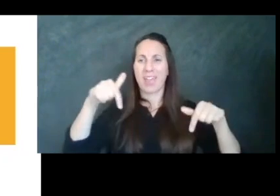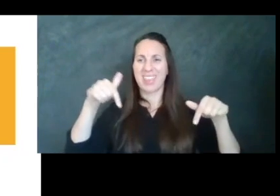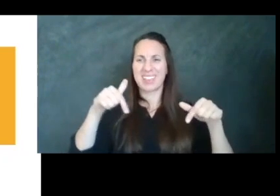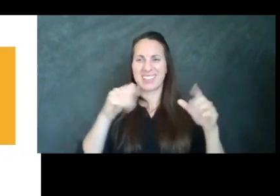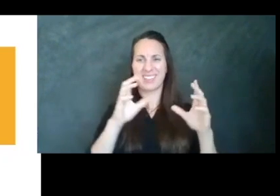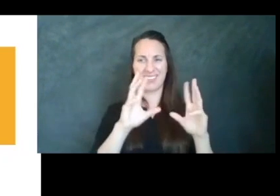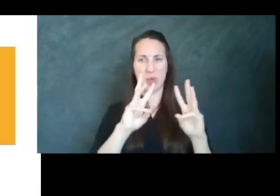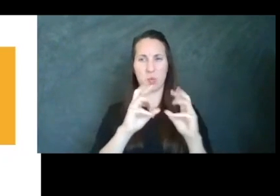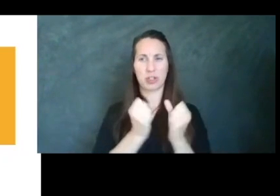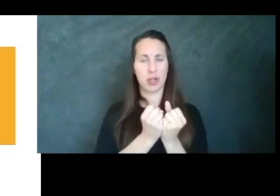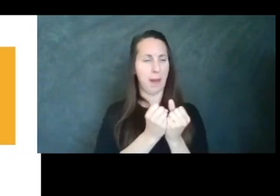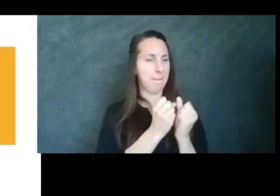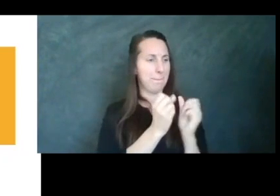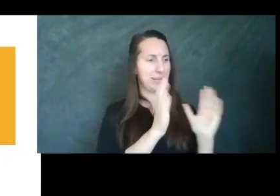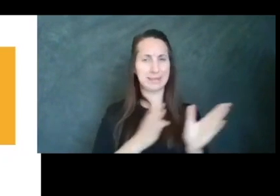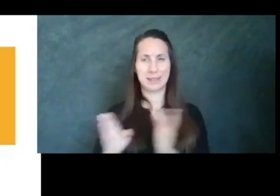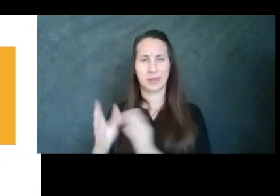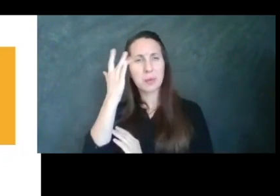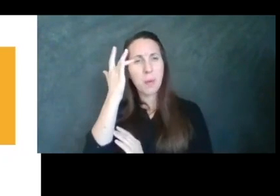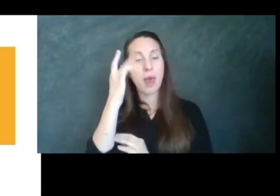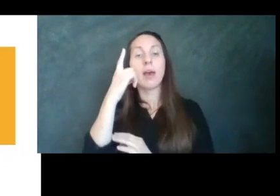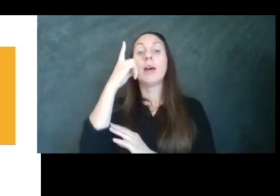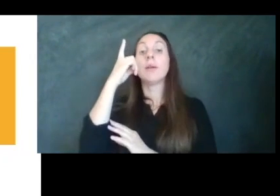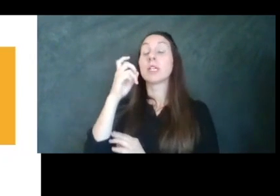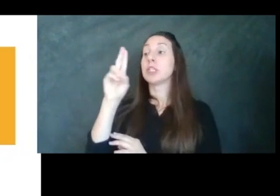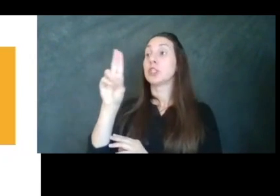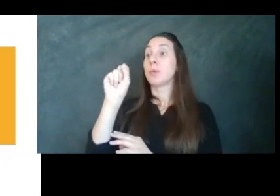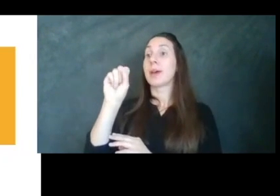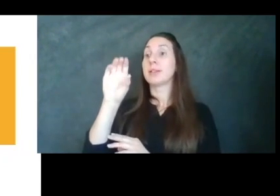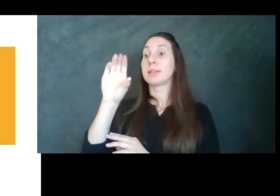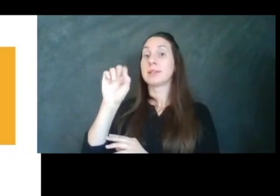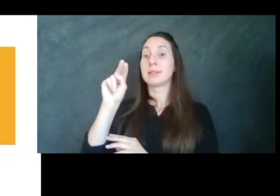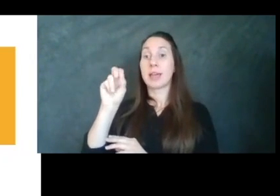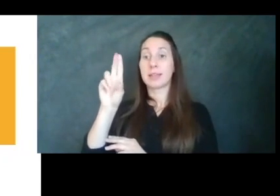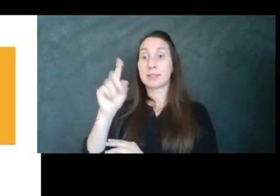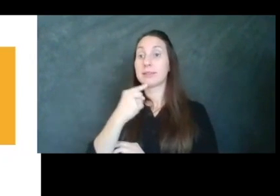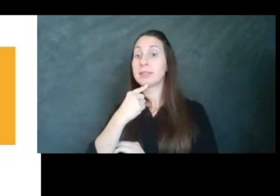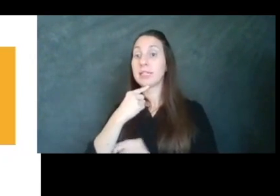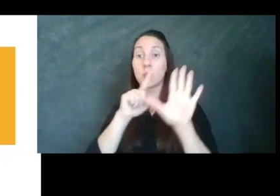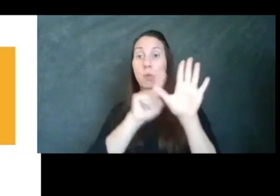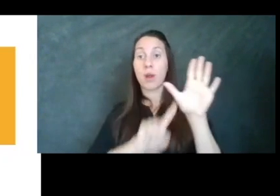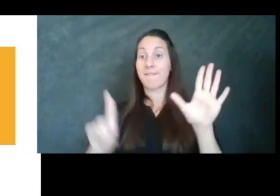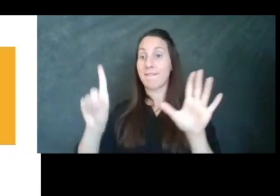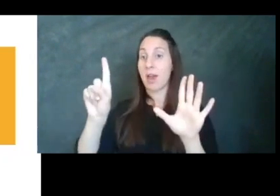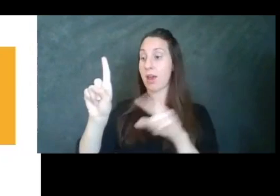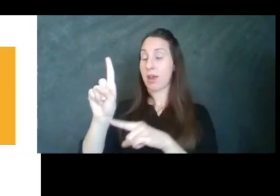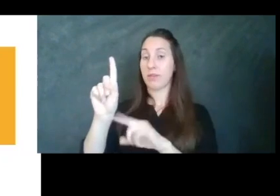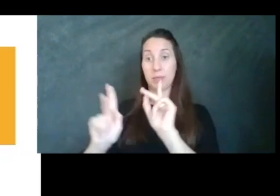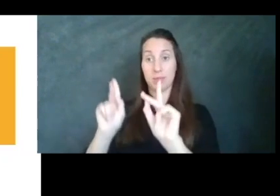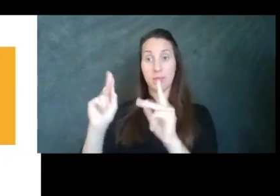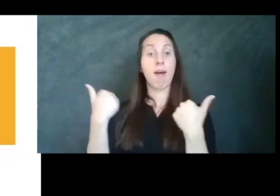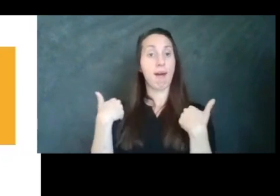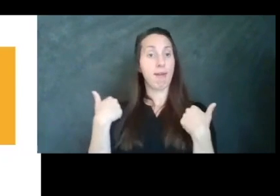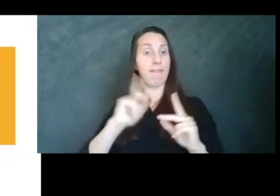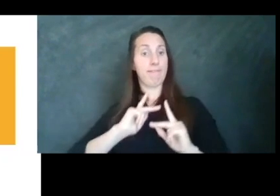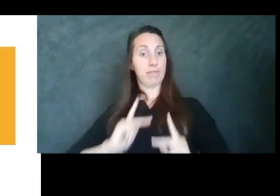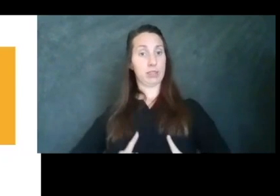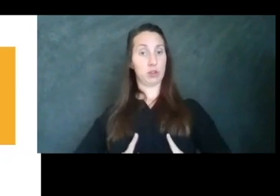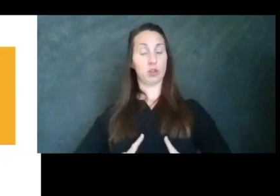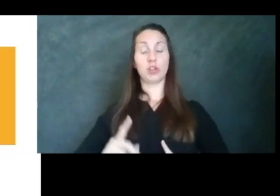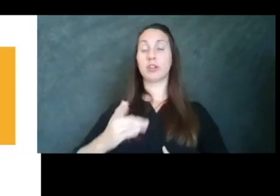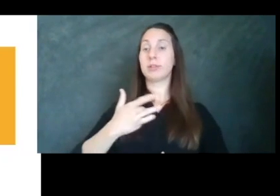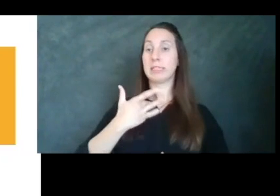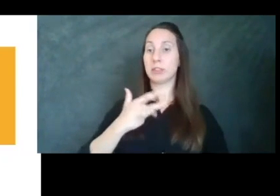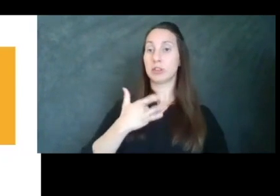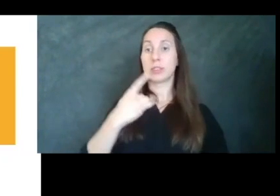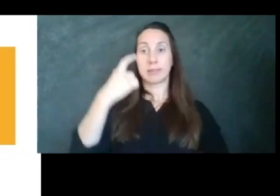because, according to the U.S. Census, 1 in 5 people in America has a physical, sensory, cognitive, mental